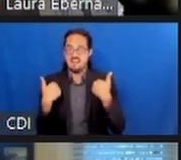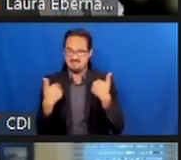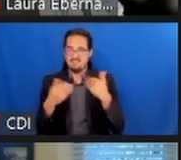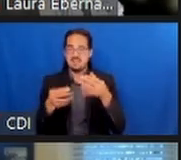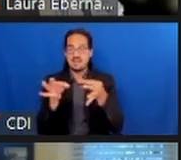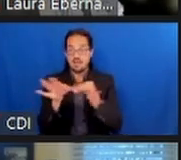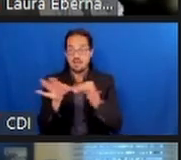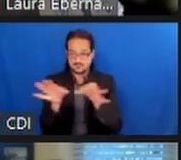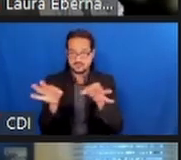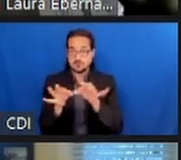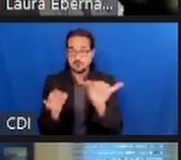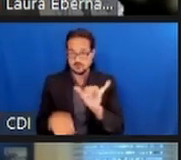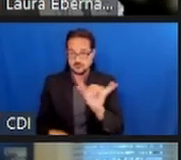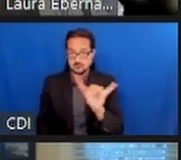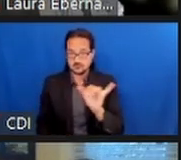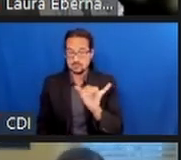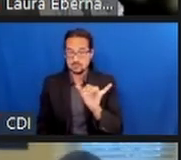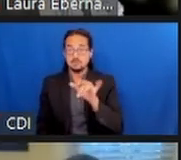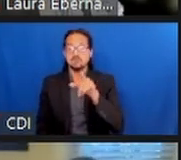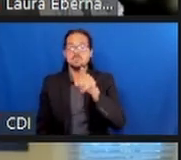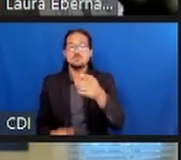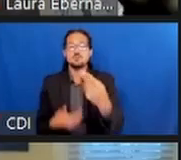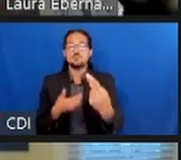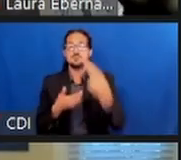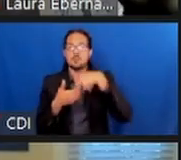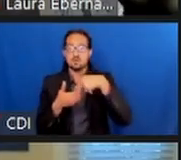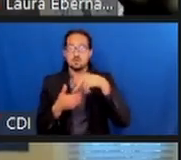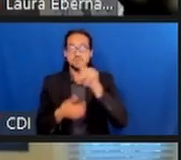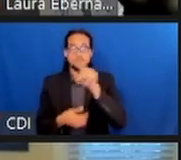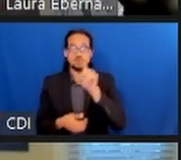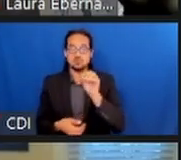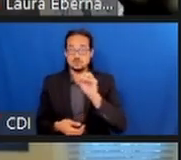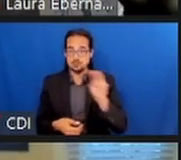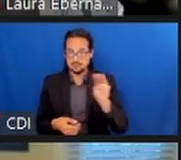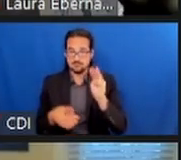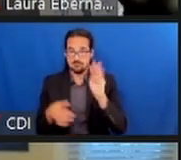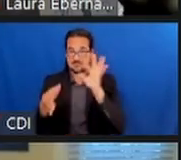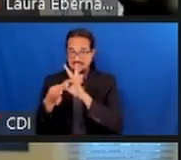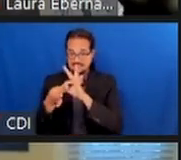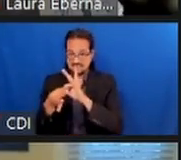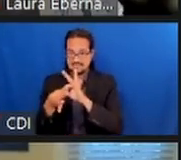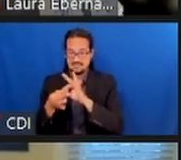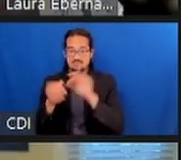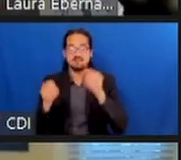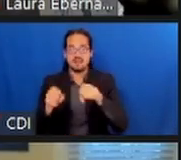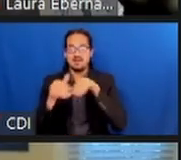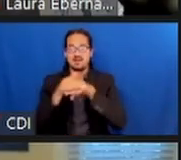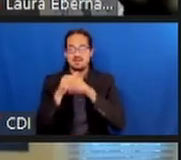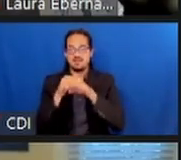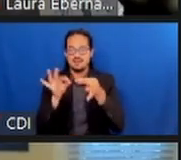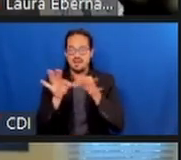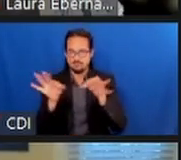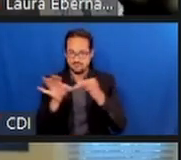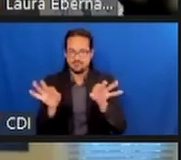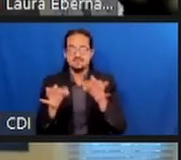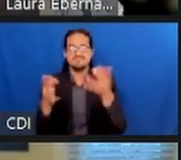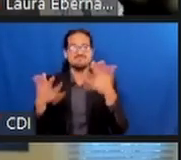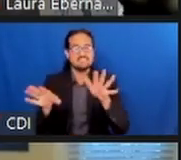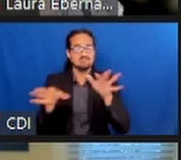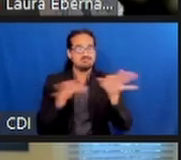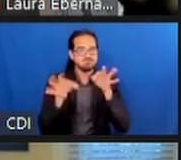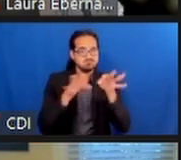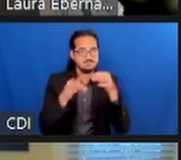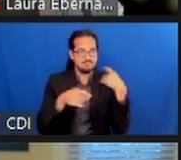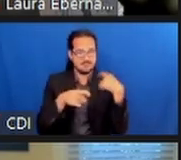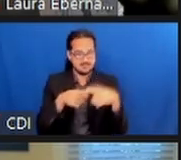us on Zoom. Buenas tardes para todos. I think we're good, Kellen. Thanks for that. If you're joining us on Zoom, you